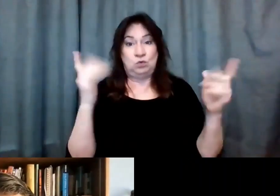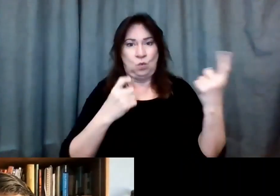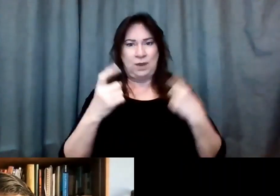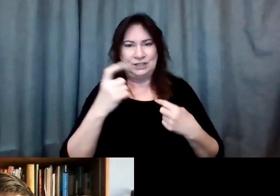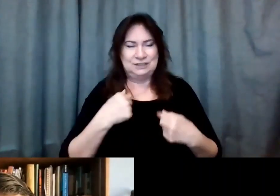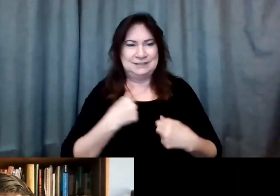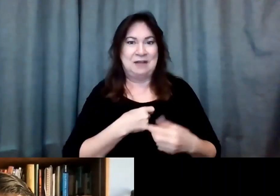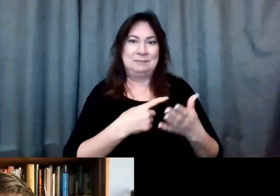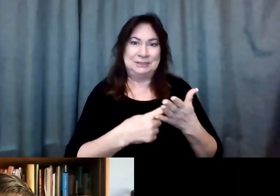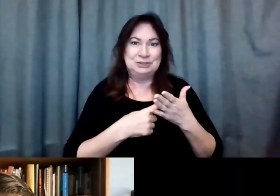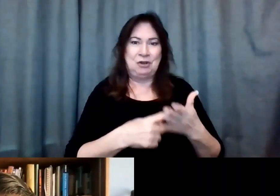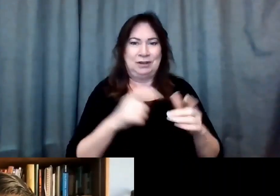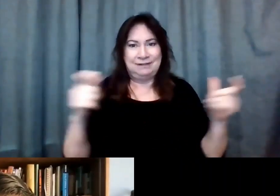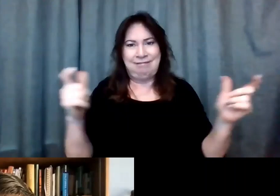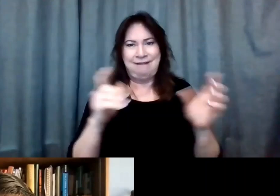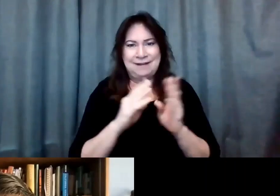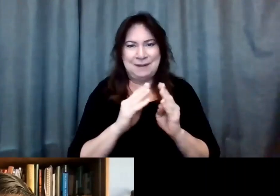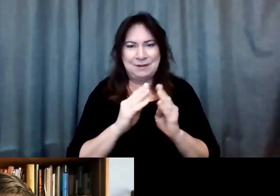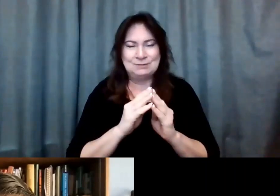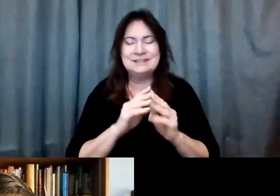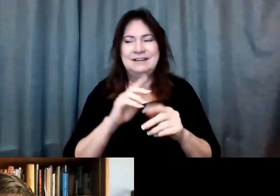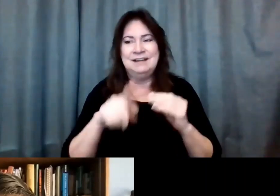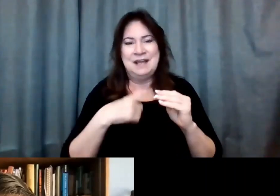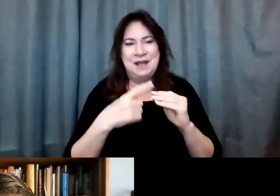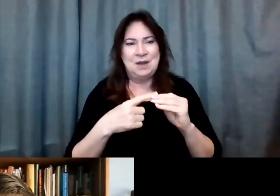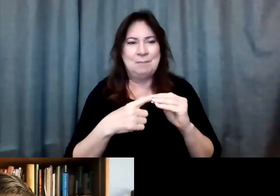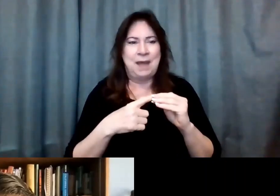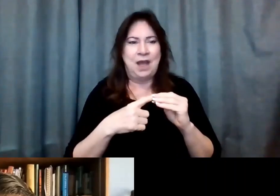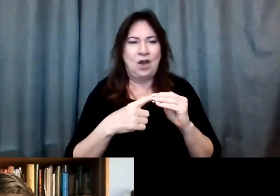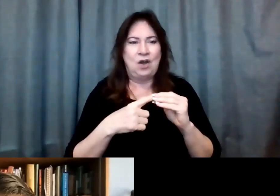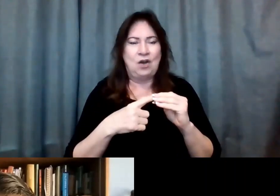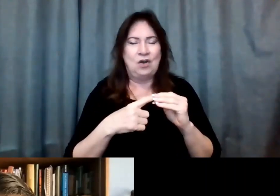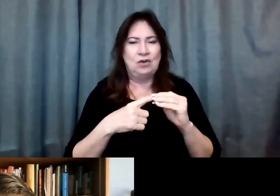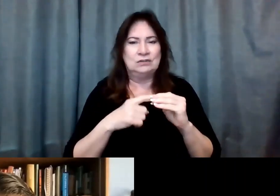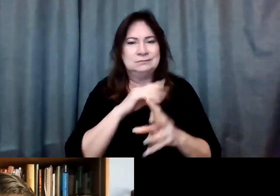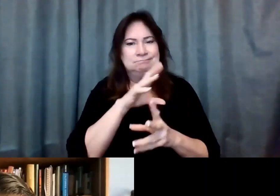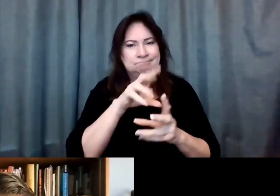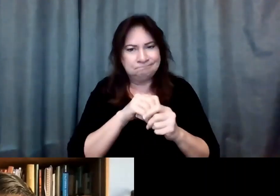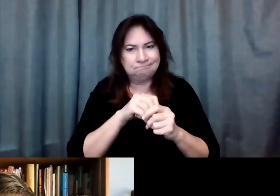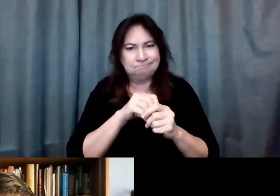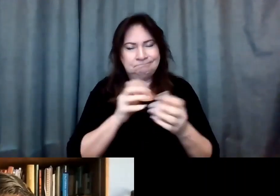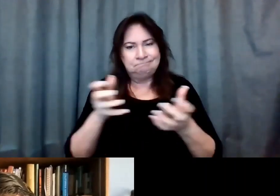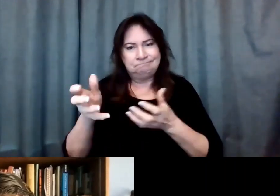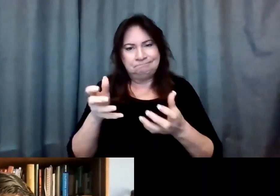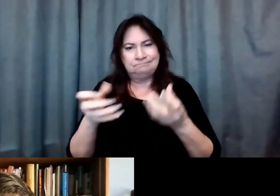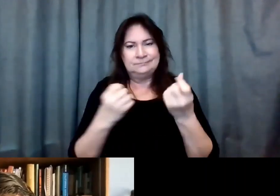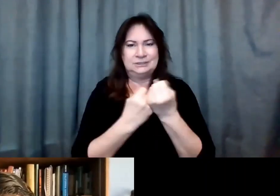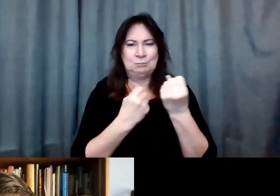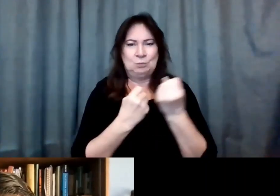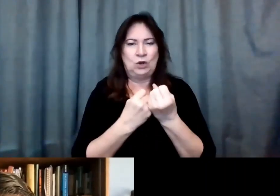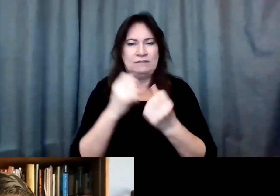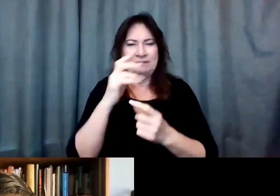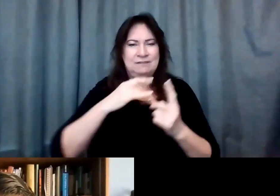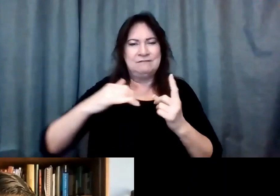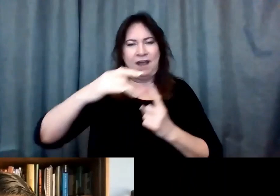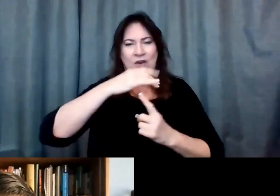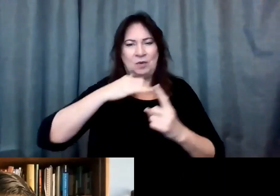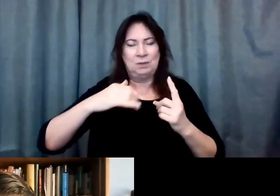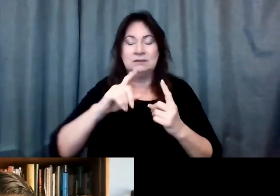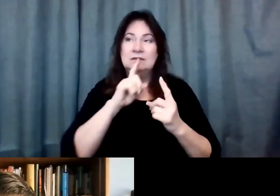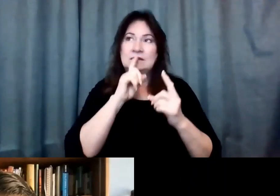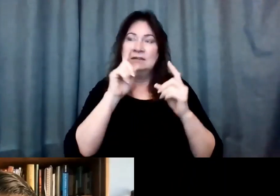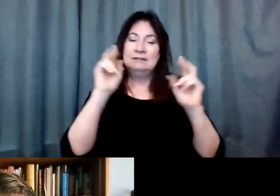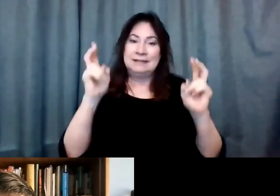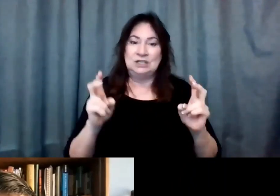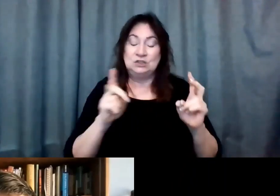bit about inclusivity and welcoming and mutually supportive environments, and there's no issue more important